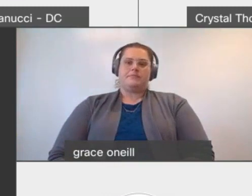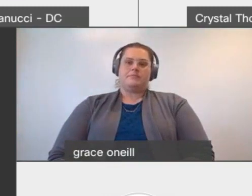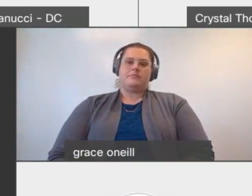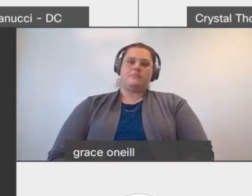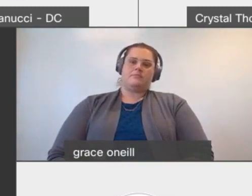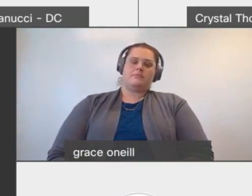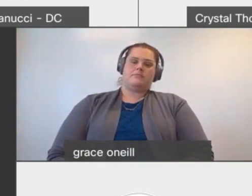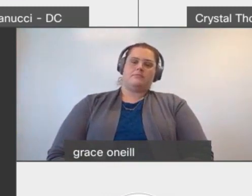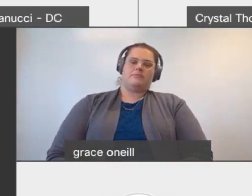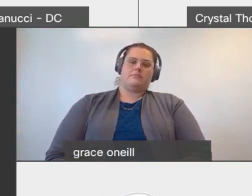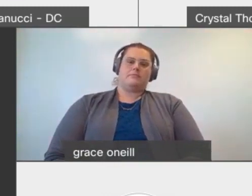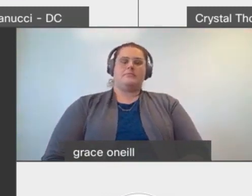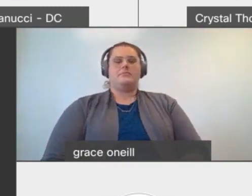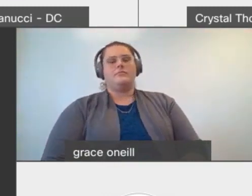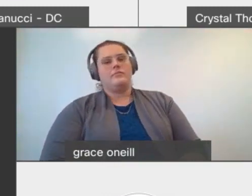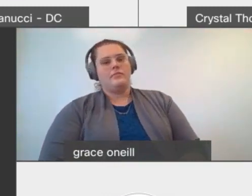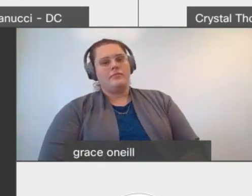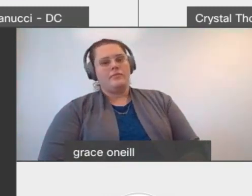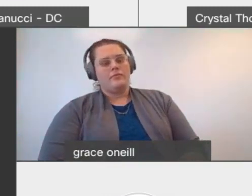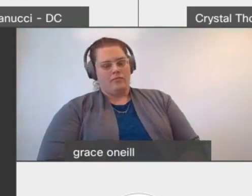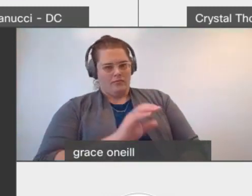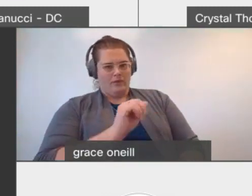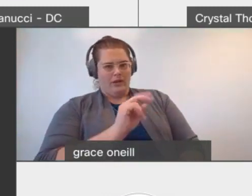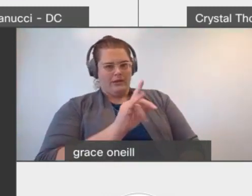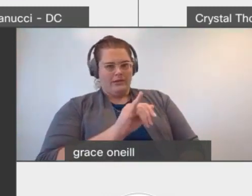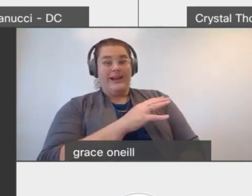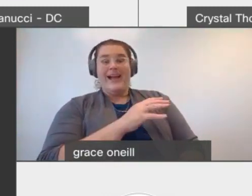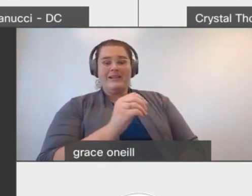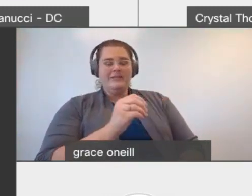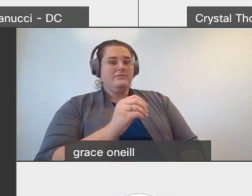And in terms of it being directed to DDS, the health guidance is,